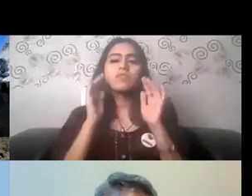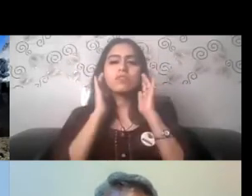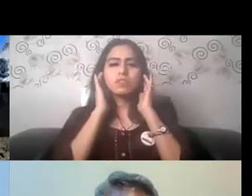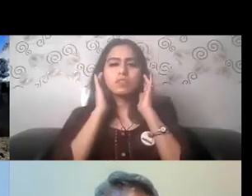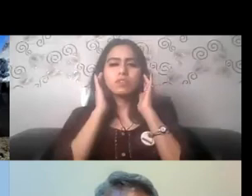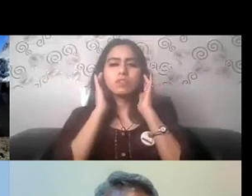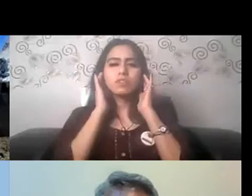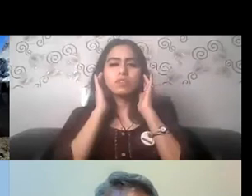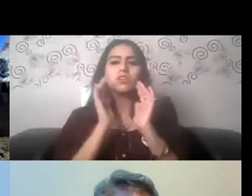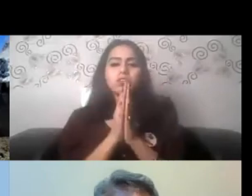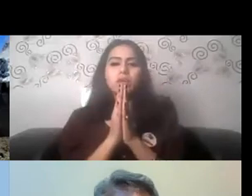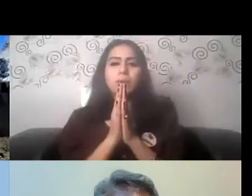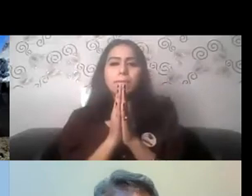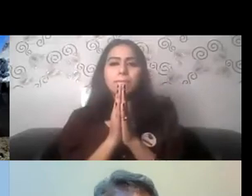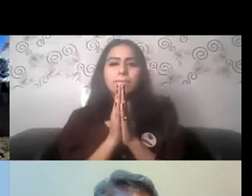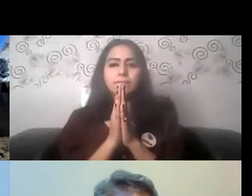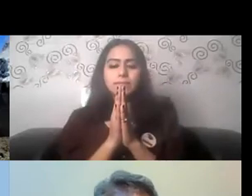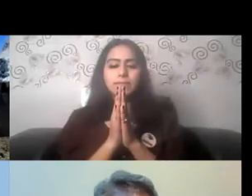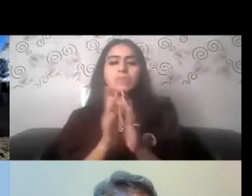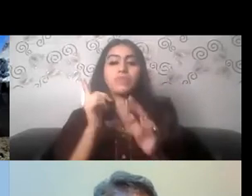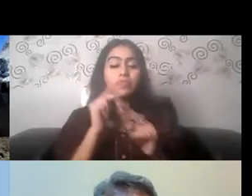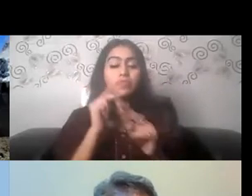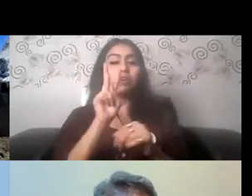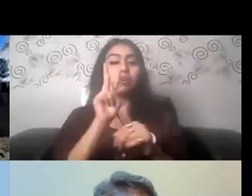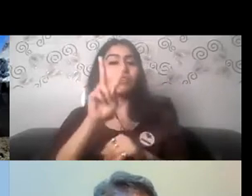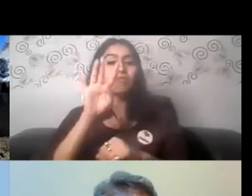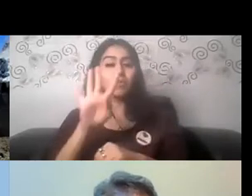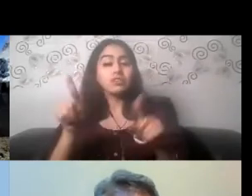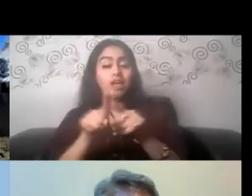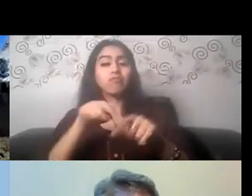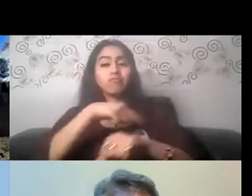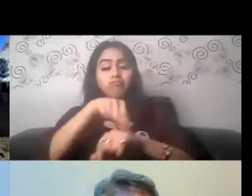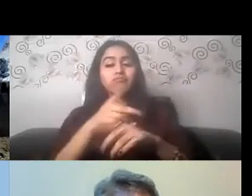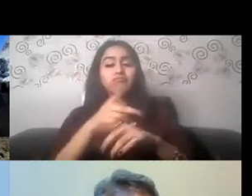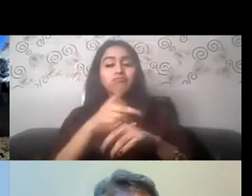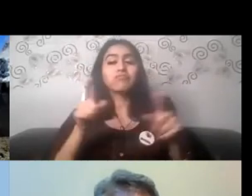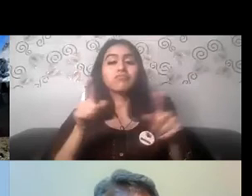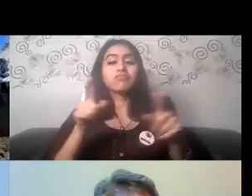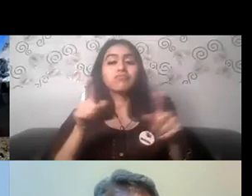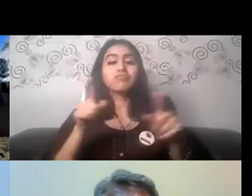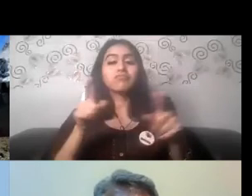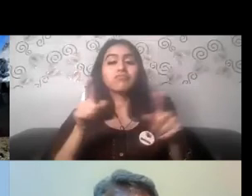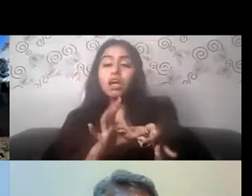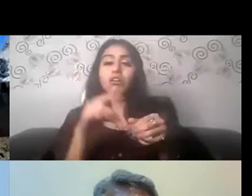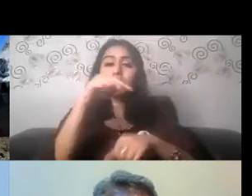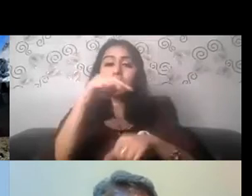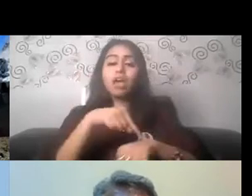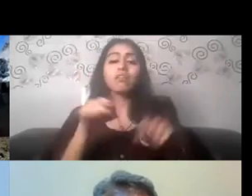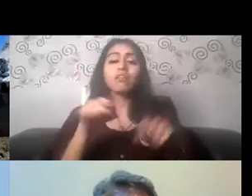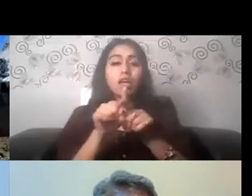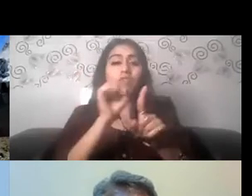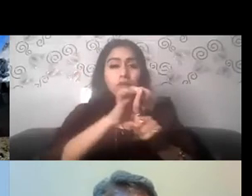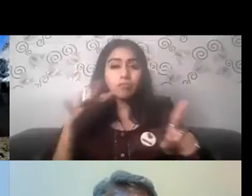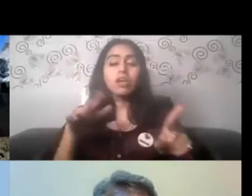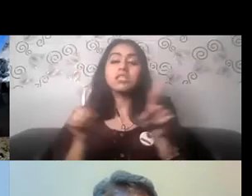have 24/7. So for those minutes, in very real terms, impaired and need exactly